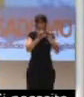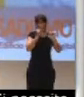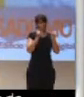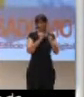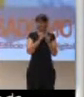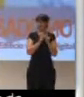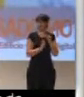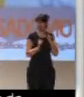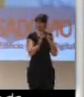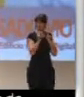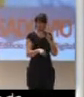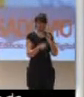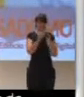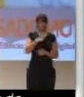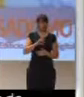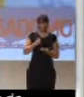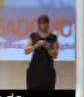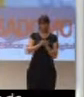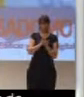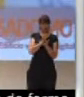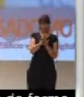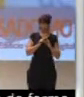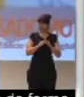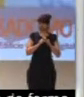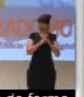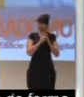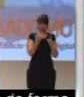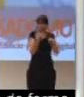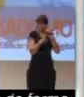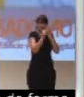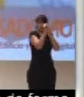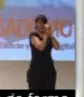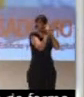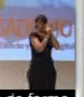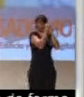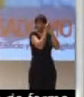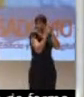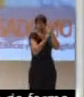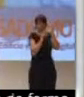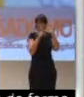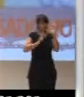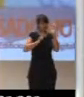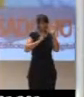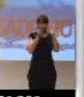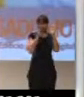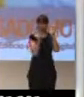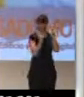screen reader, monitor reader, I can also use it, and I still have all the same options.